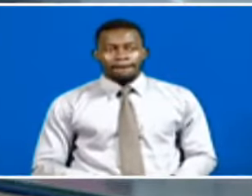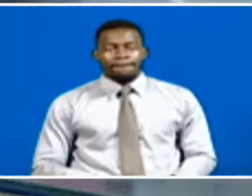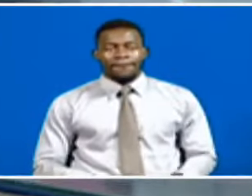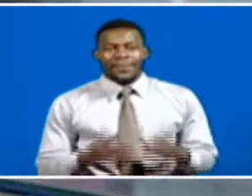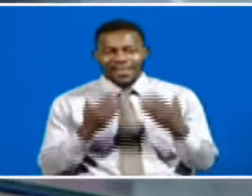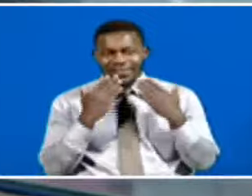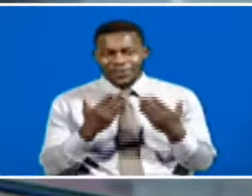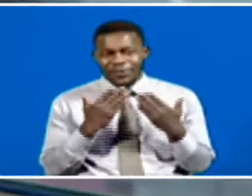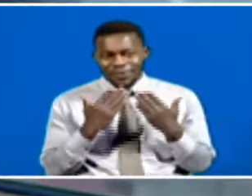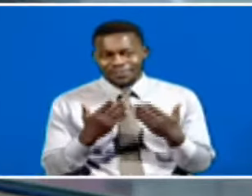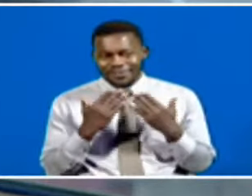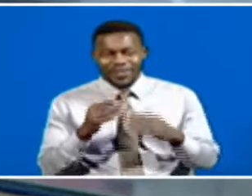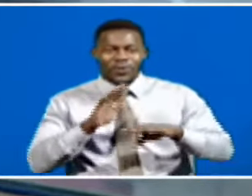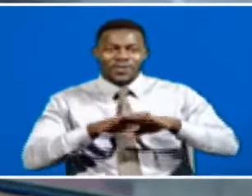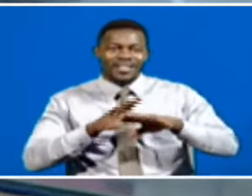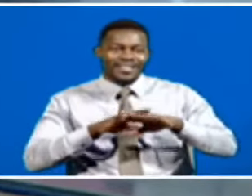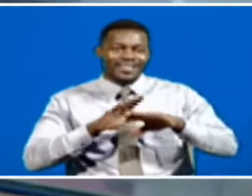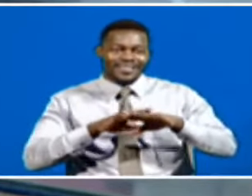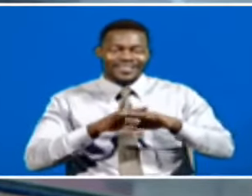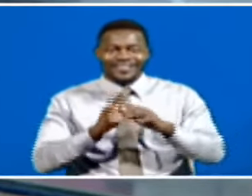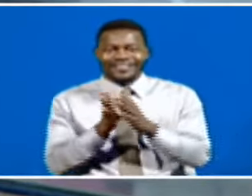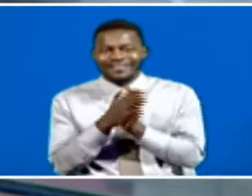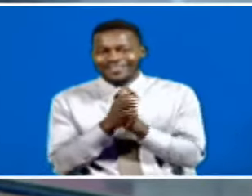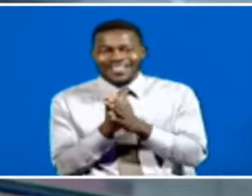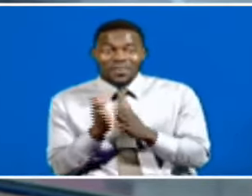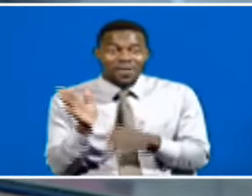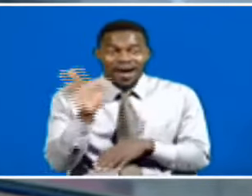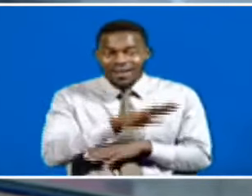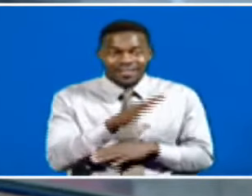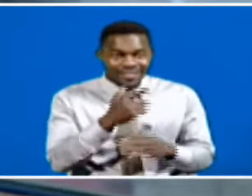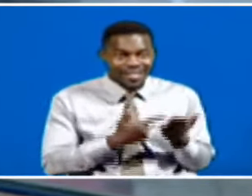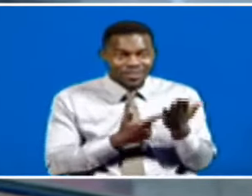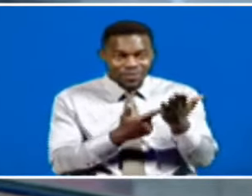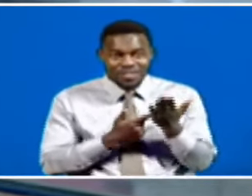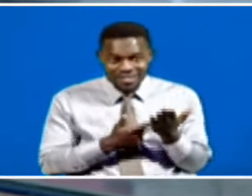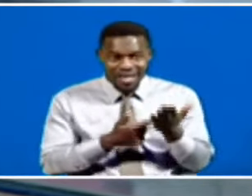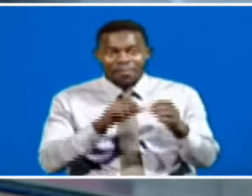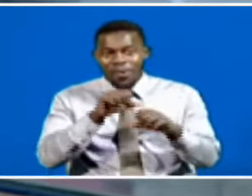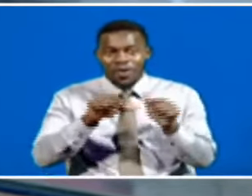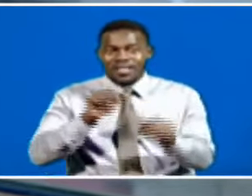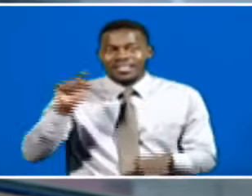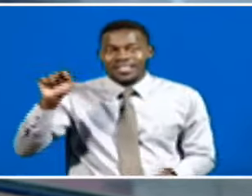Thank you, Shadrack Mitty, for that report. And we come back to our conversations on matters to do with TVET, and I have TVET.